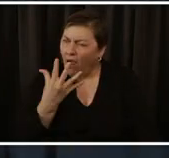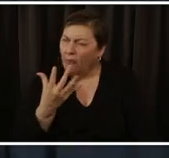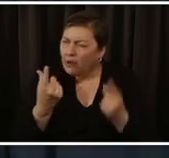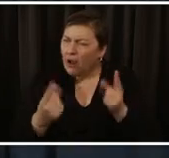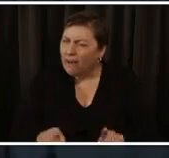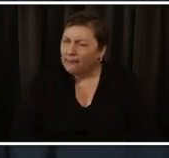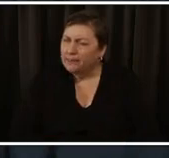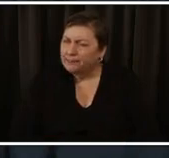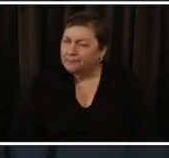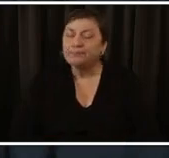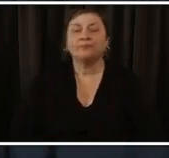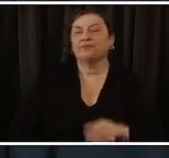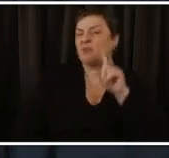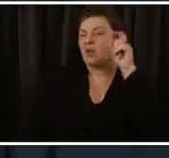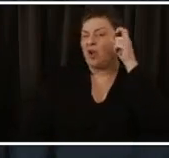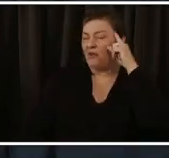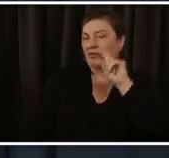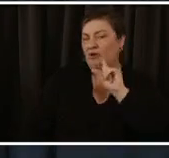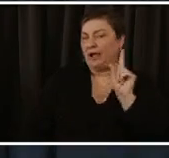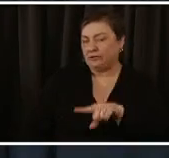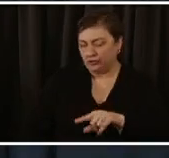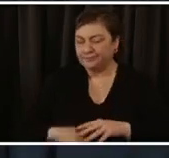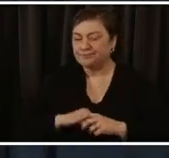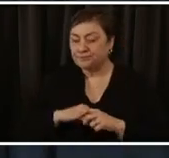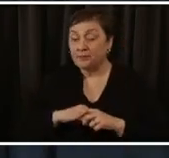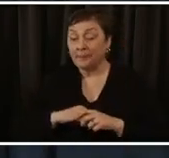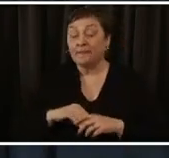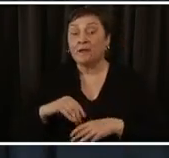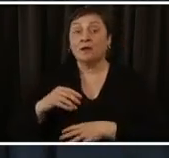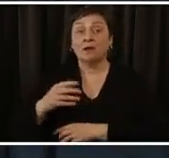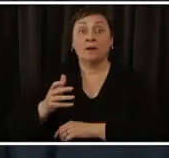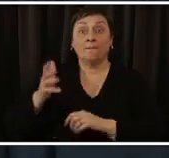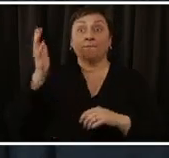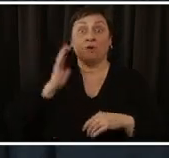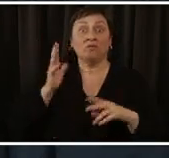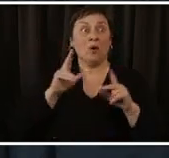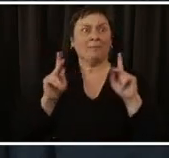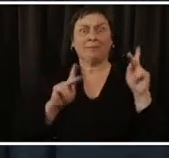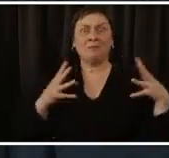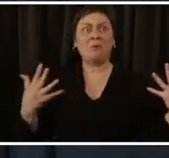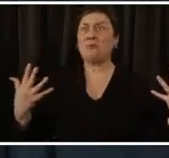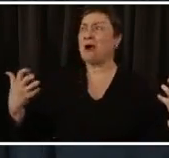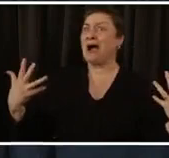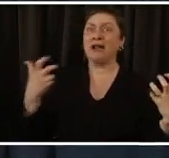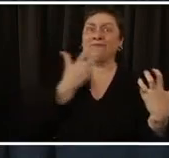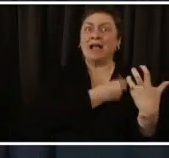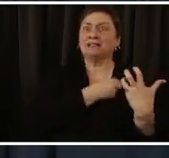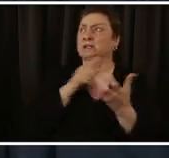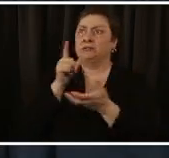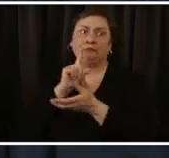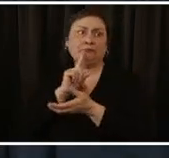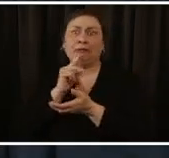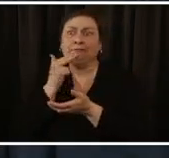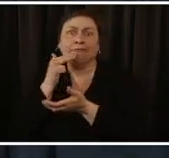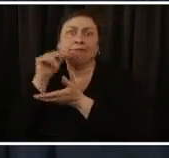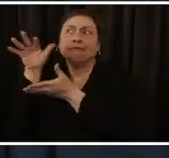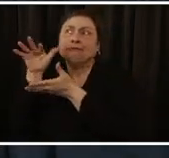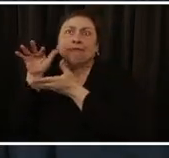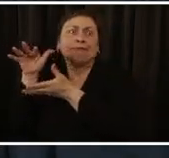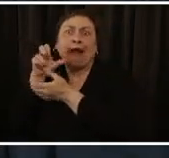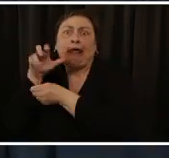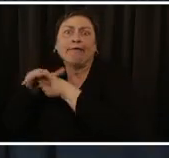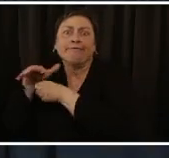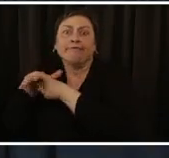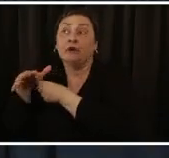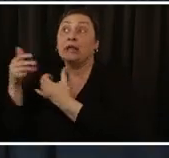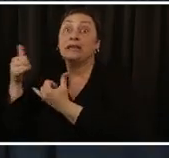So yes, we initially had a lot more demand than supply. Now we have